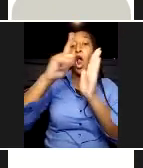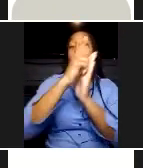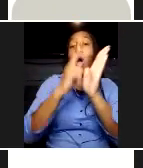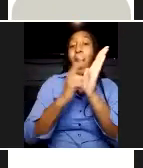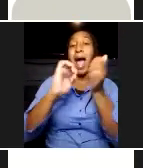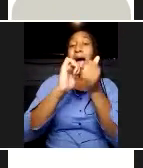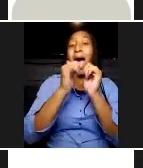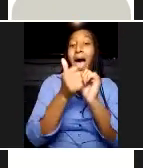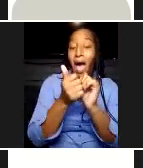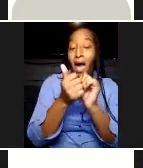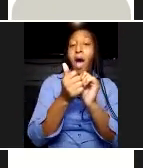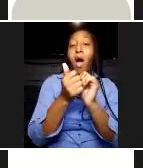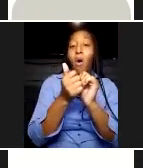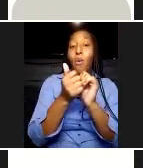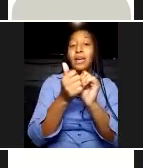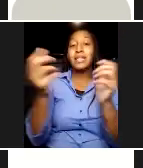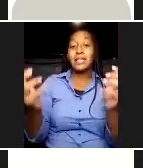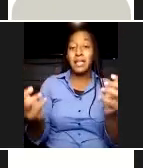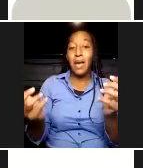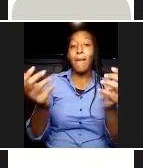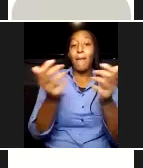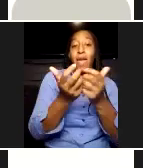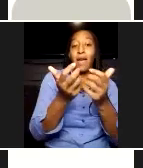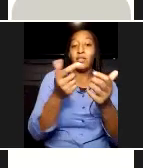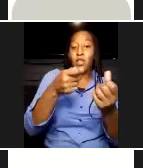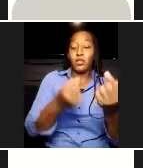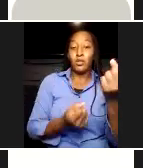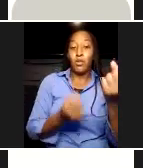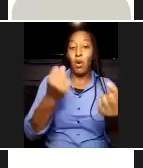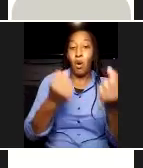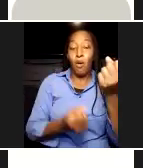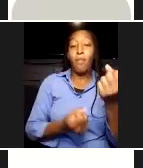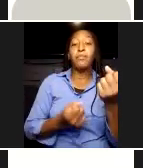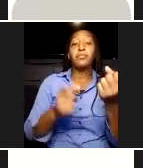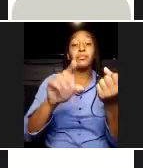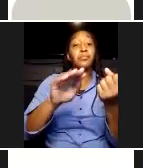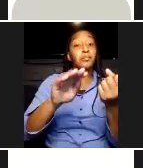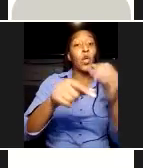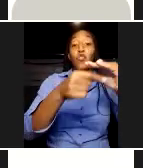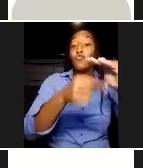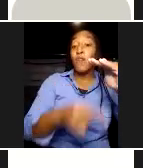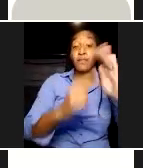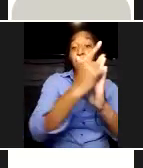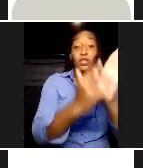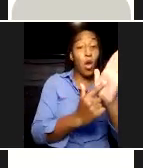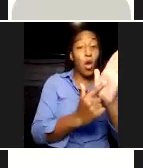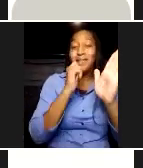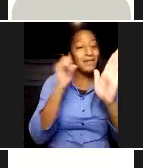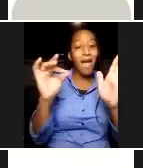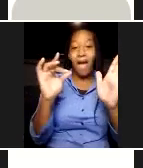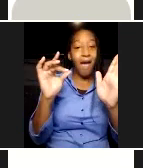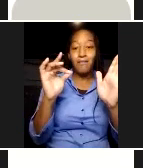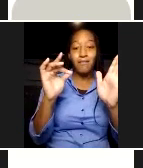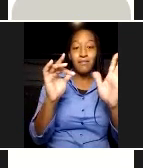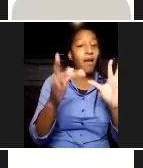the gravitation law is not part of this. Newton's three laws of motion. Okay. So the